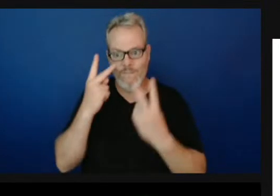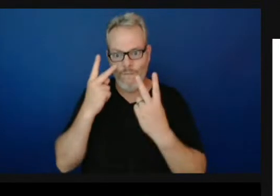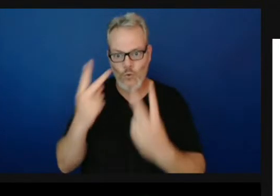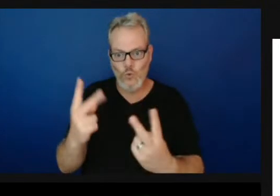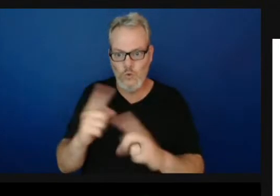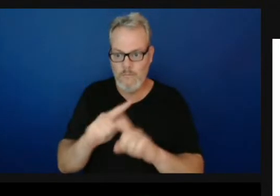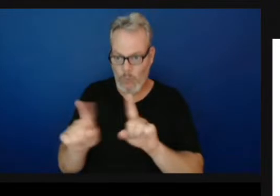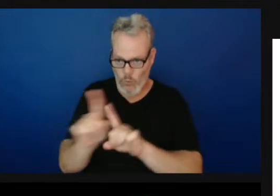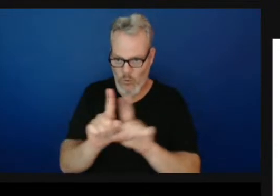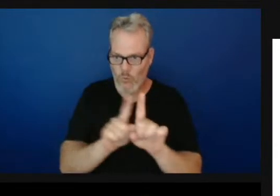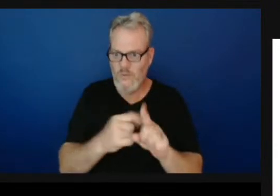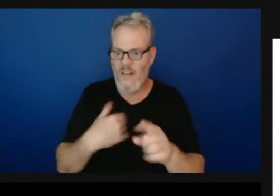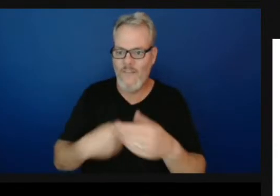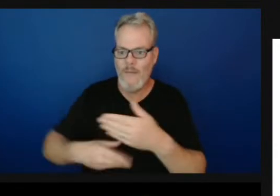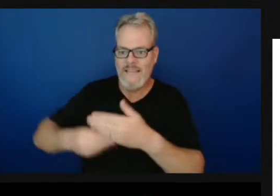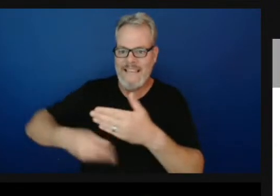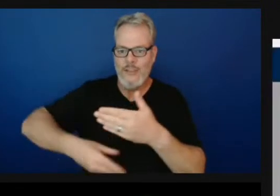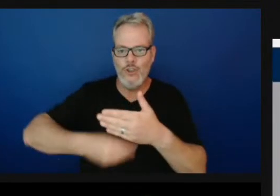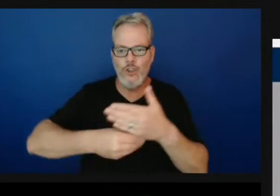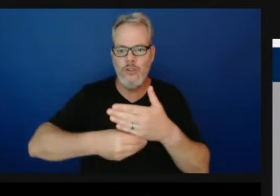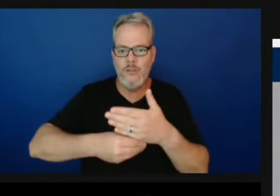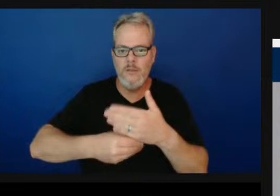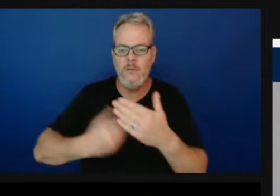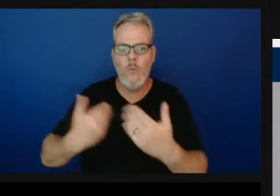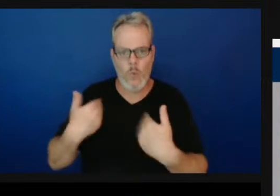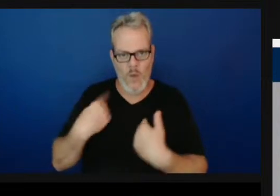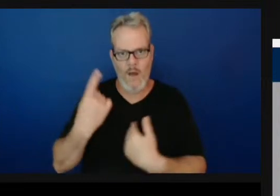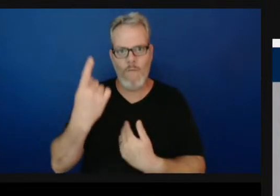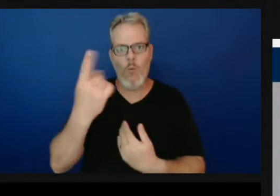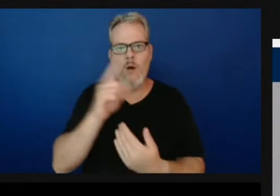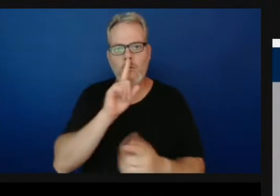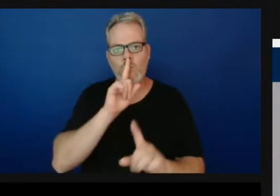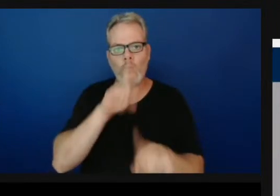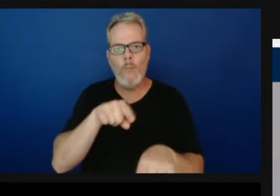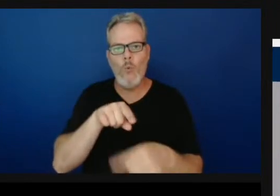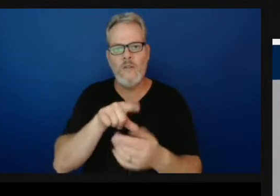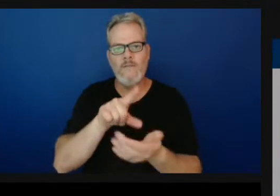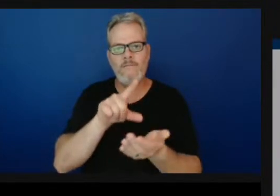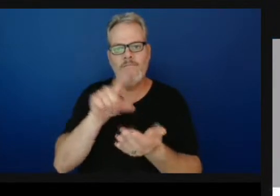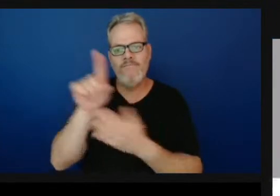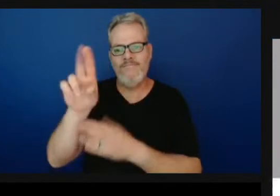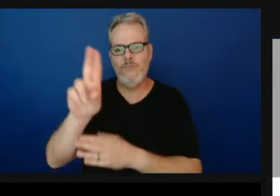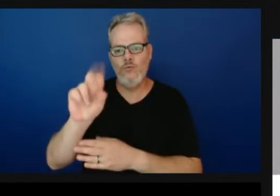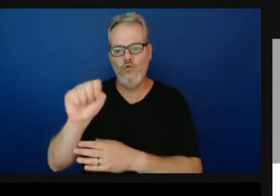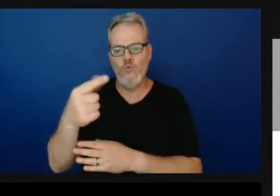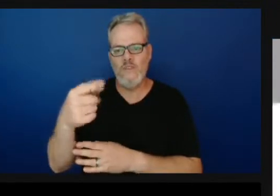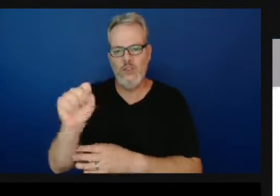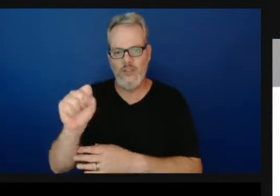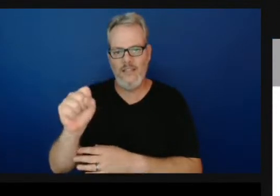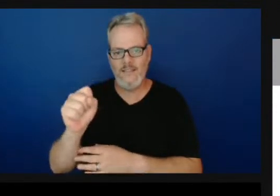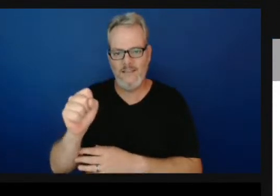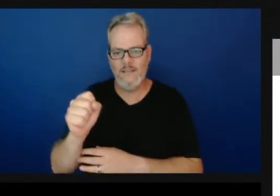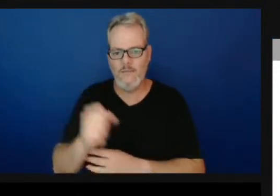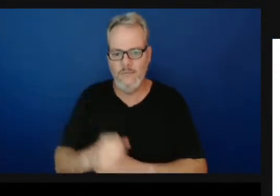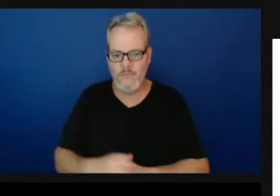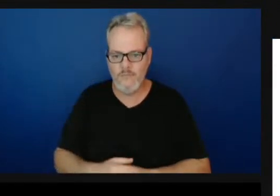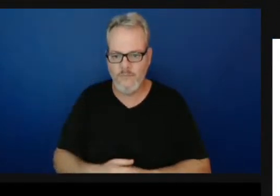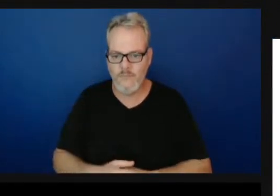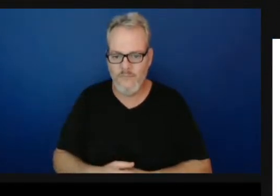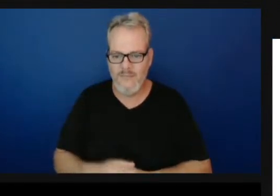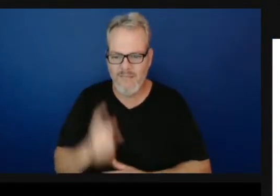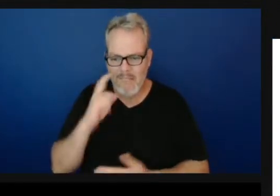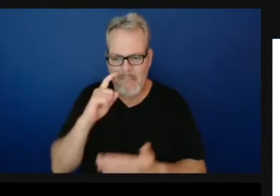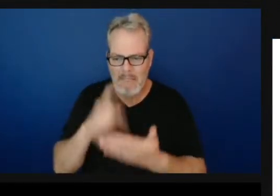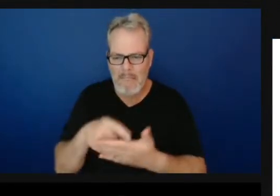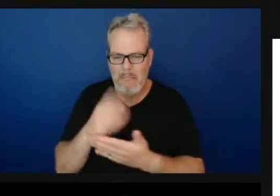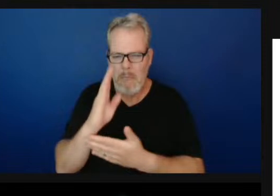that came out as well. We have a report from the USGS of the minor cracking on the chain of craters road from their intrusion. So